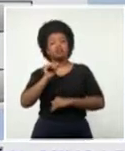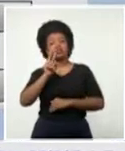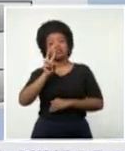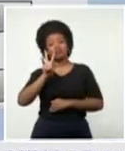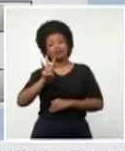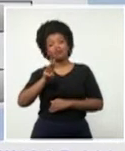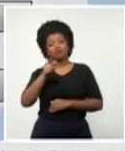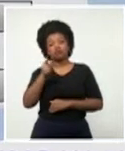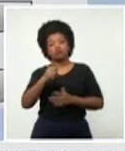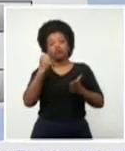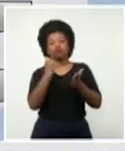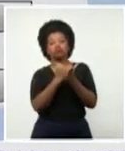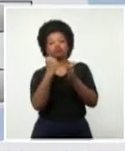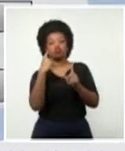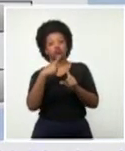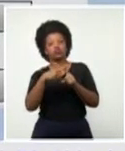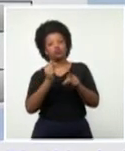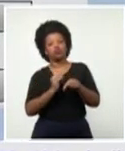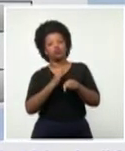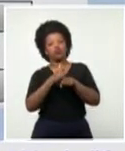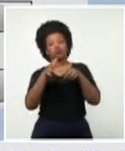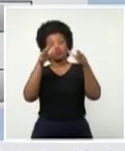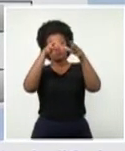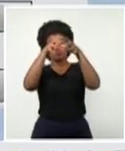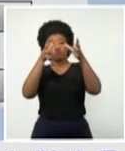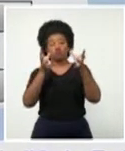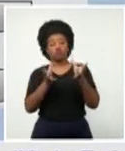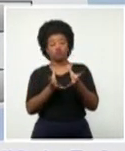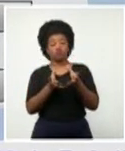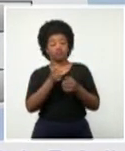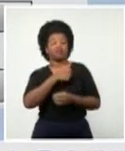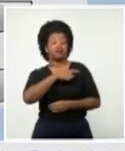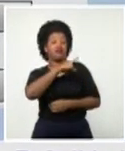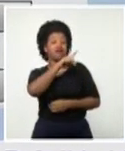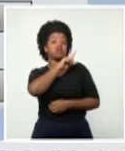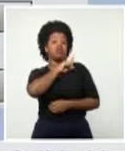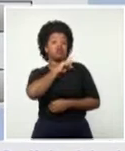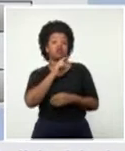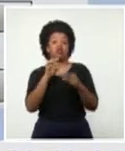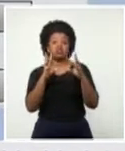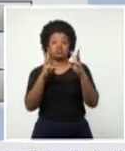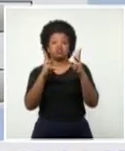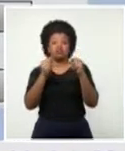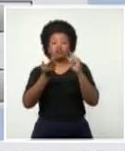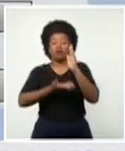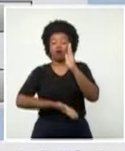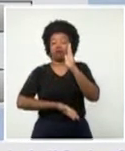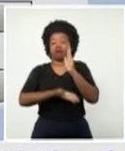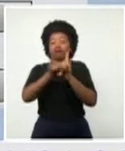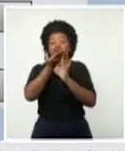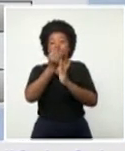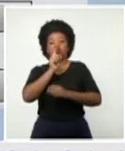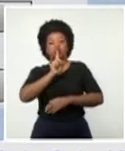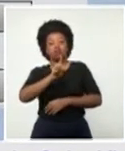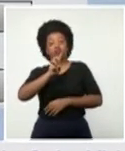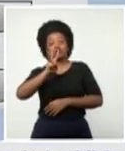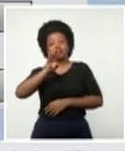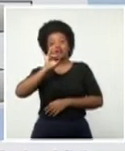7,481,063 confirmed cases. Yesterday, in a single day,